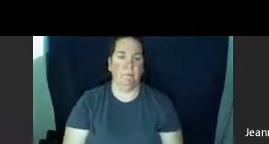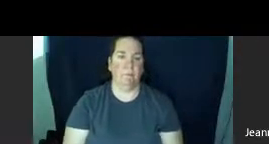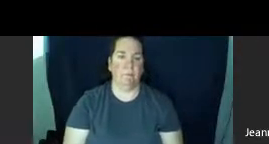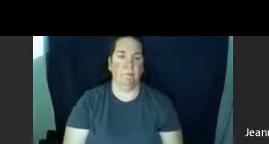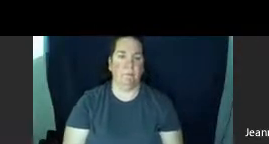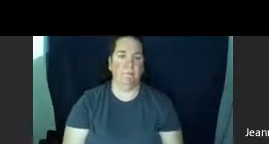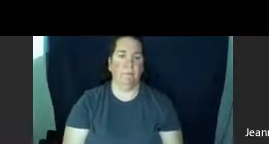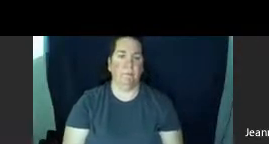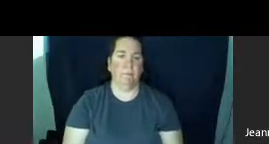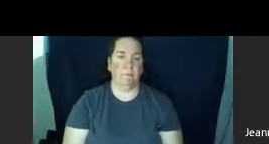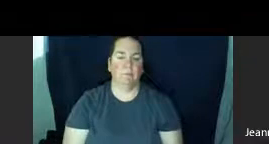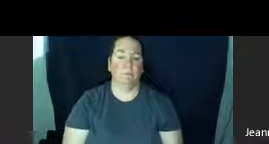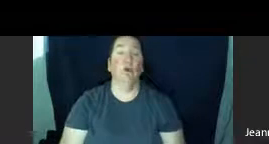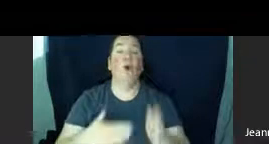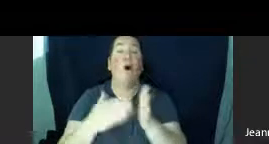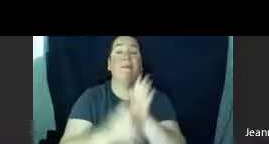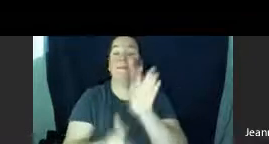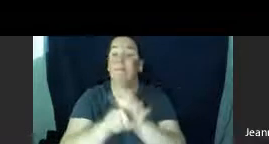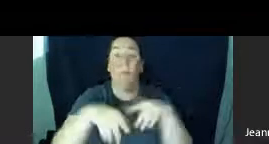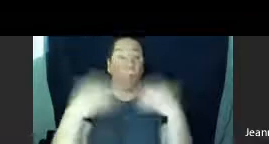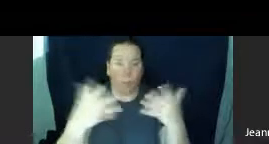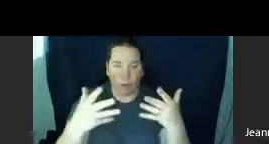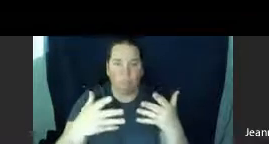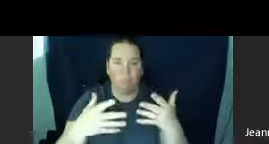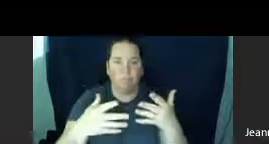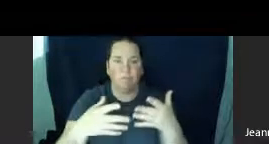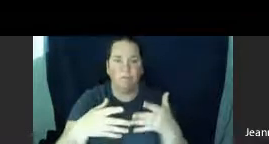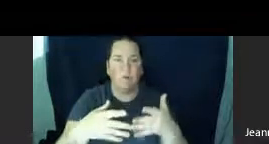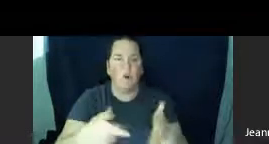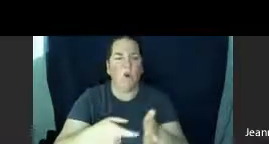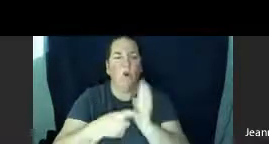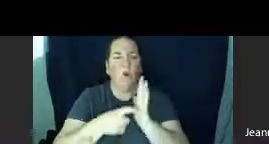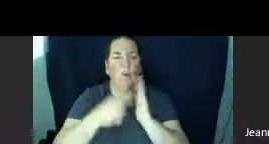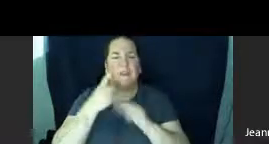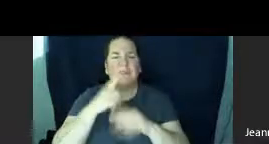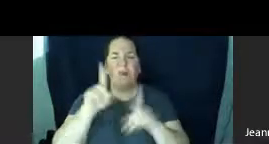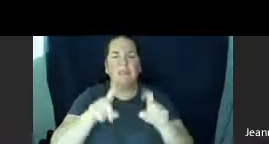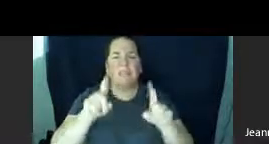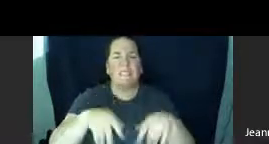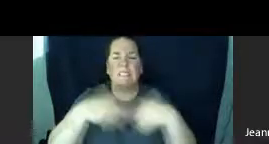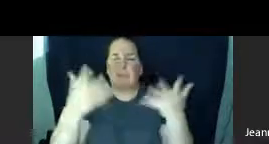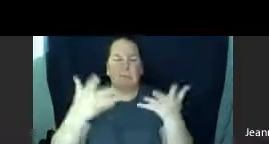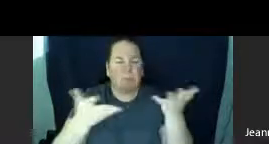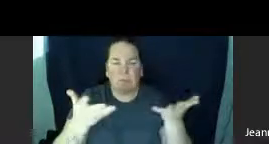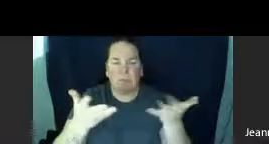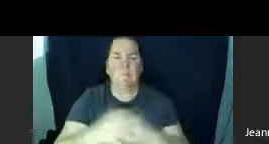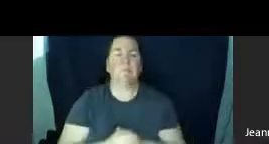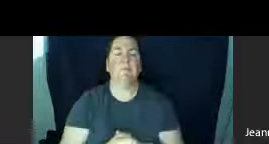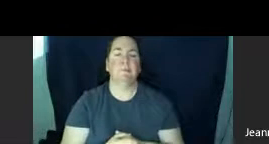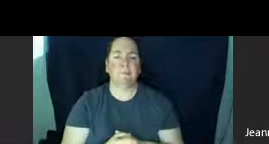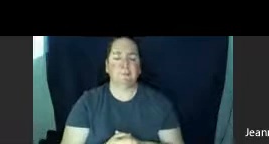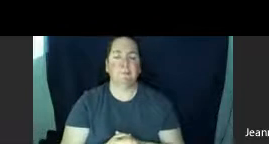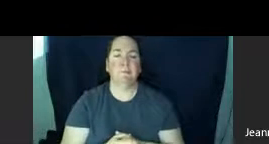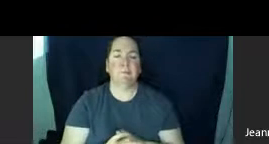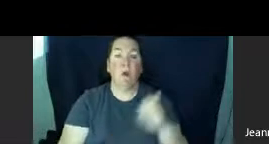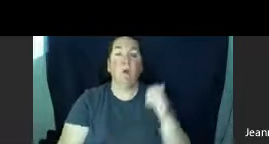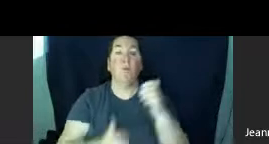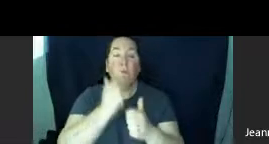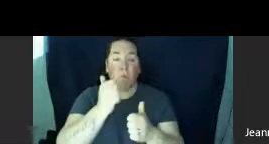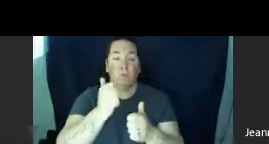A question we get fairly often are what are the testing requirements for therapeutics? And most of the drugs that